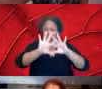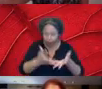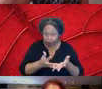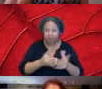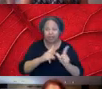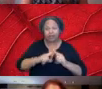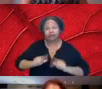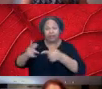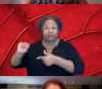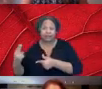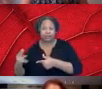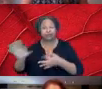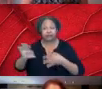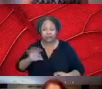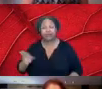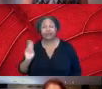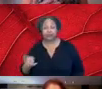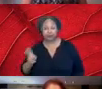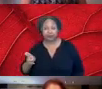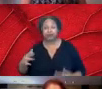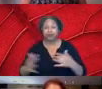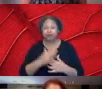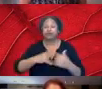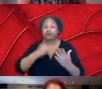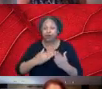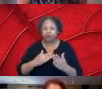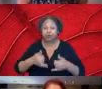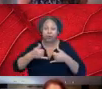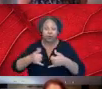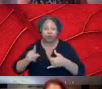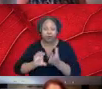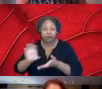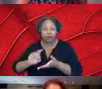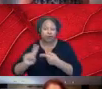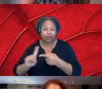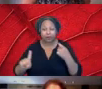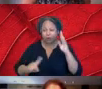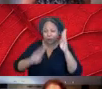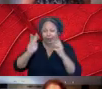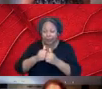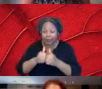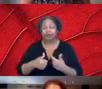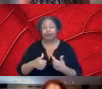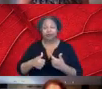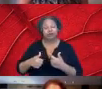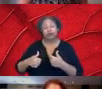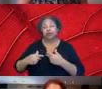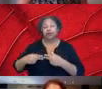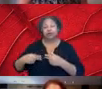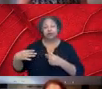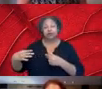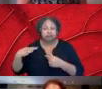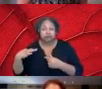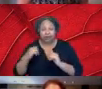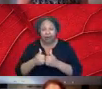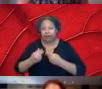through the history of the Indigenous Artists Award, how it was created, eligibility, and the nomination process. After